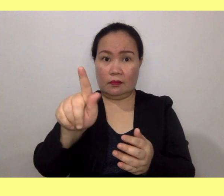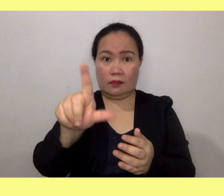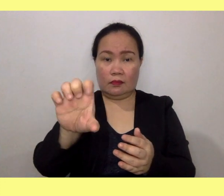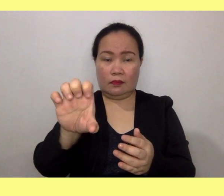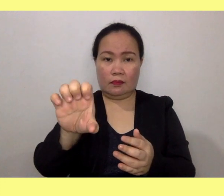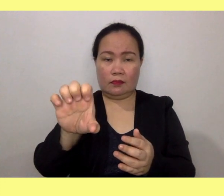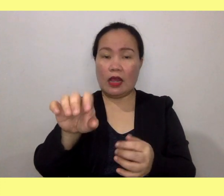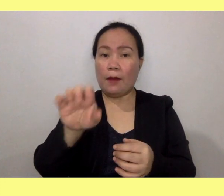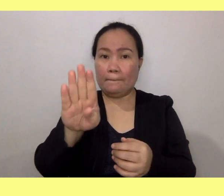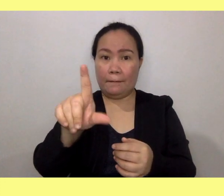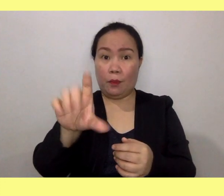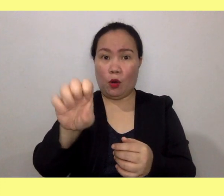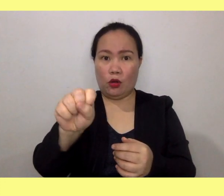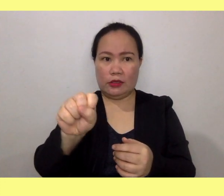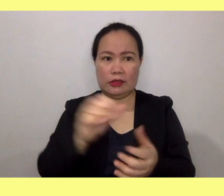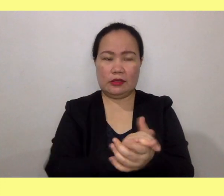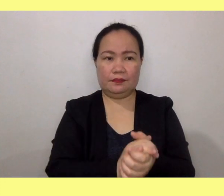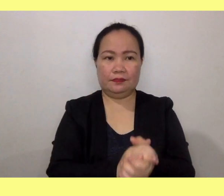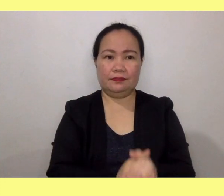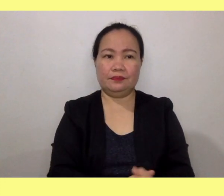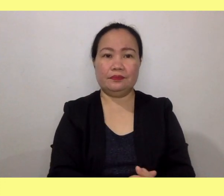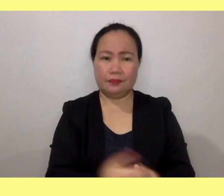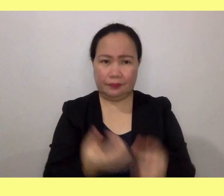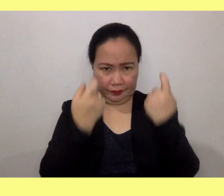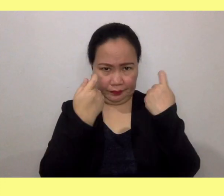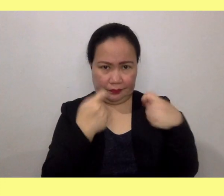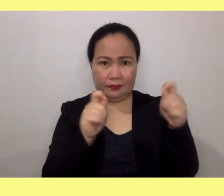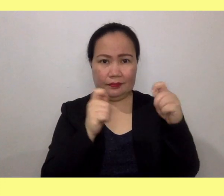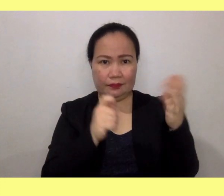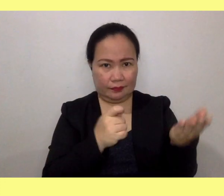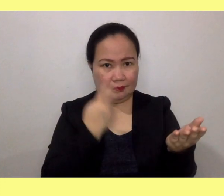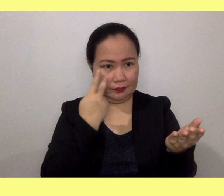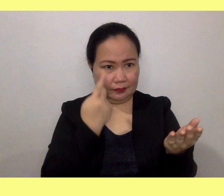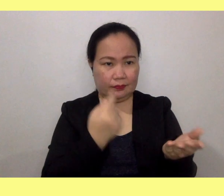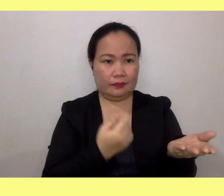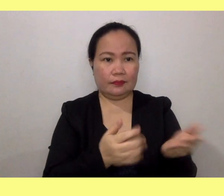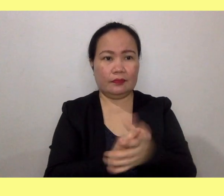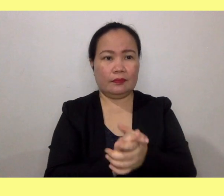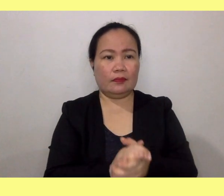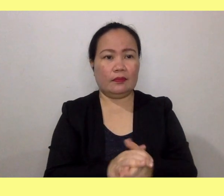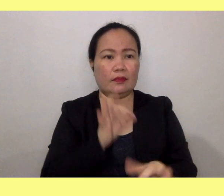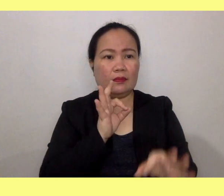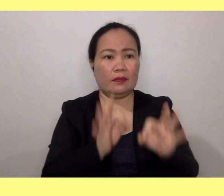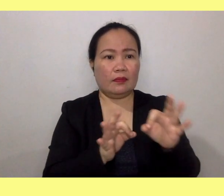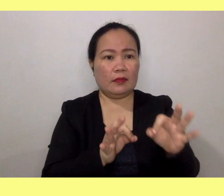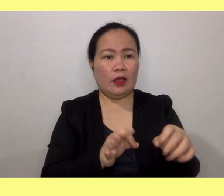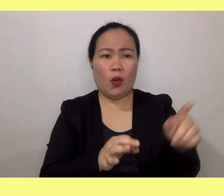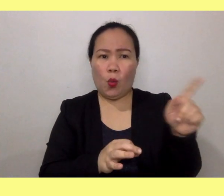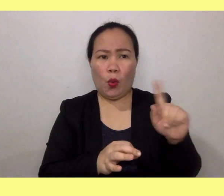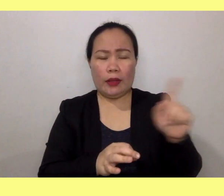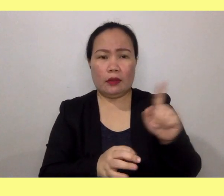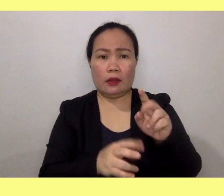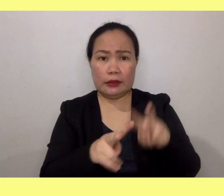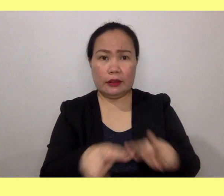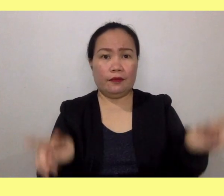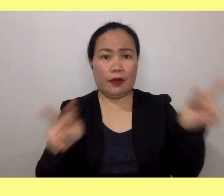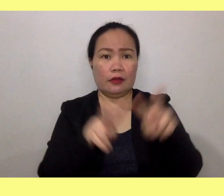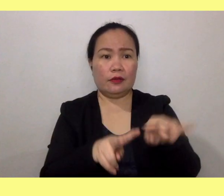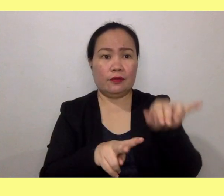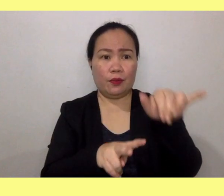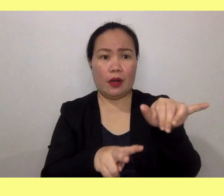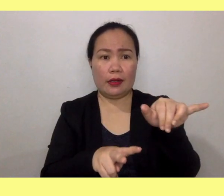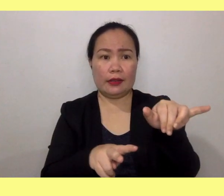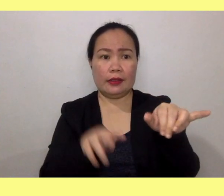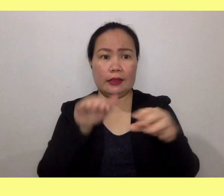word problems, tingnan muna natin ito. Try natin. So, I have here, kapag ganito ang tanong, what are the values of